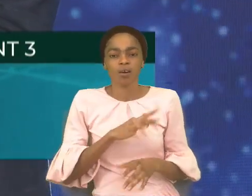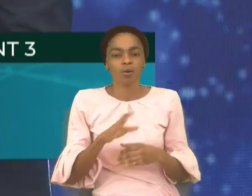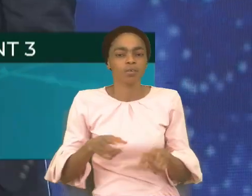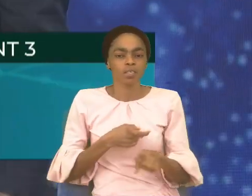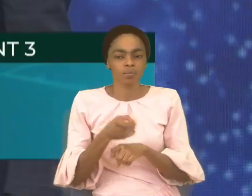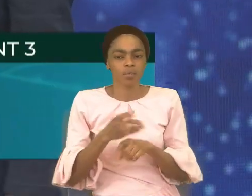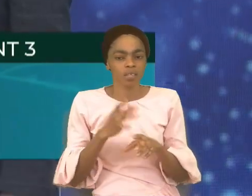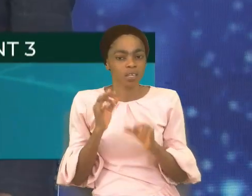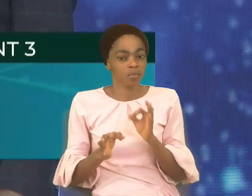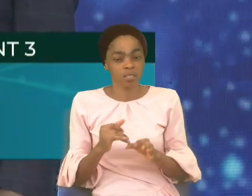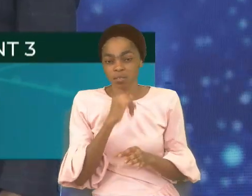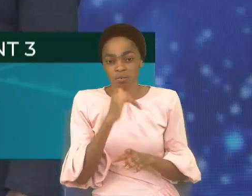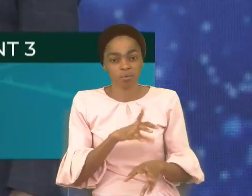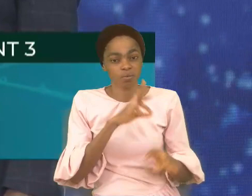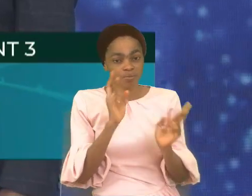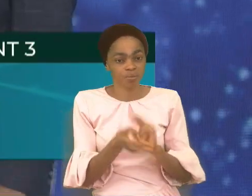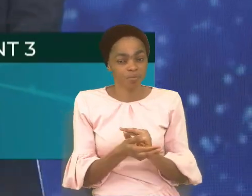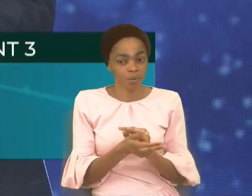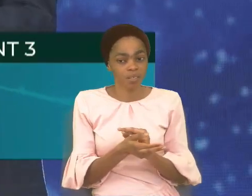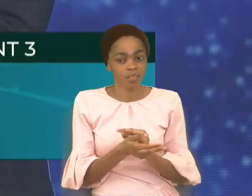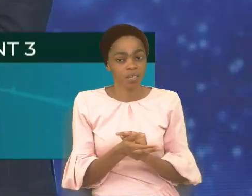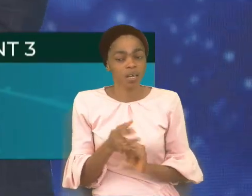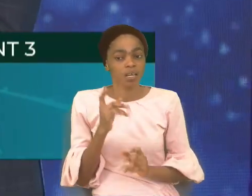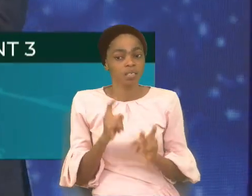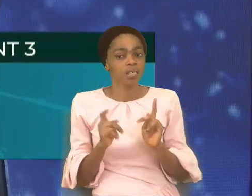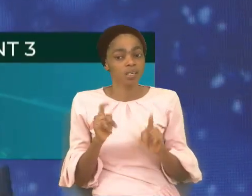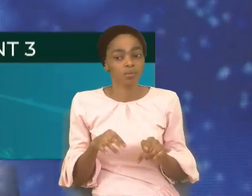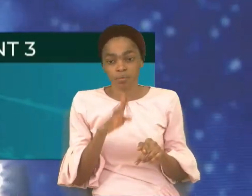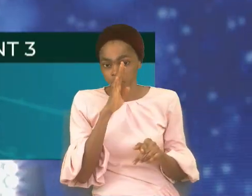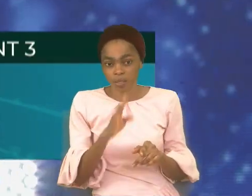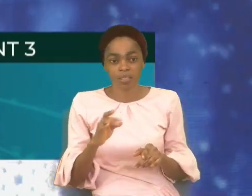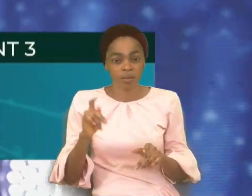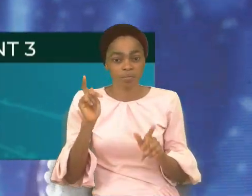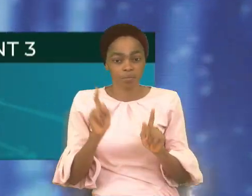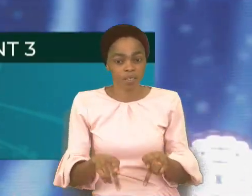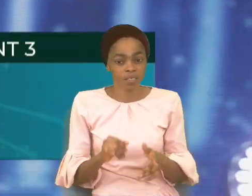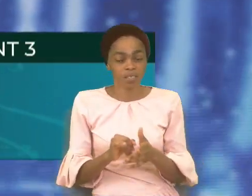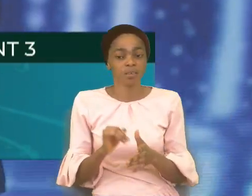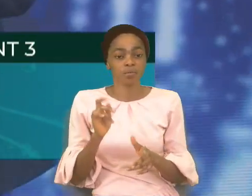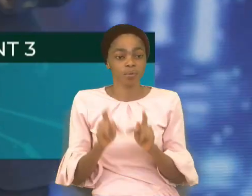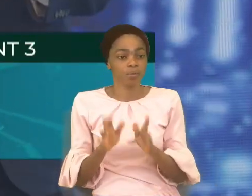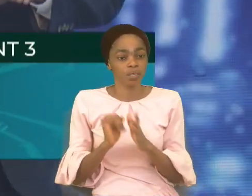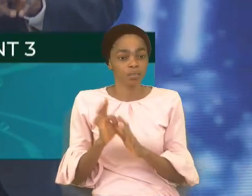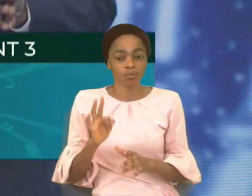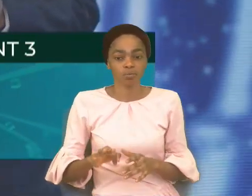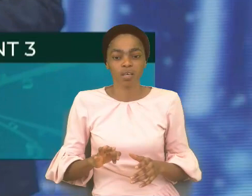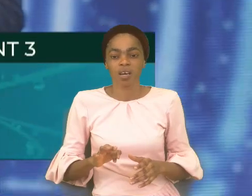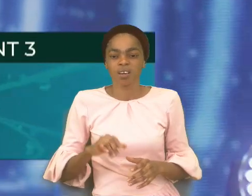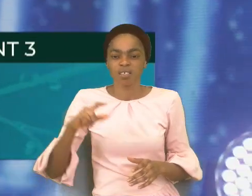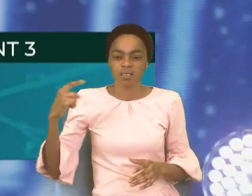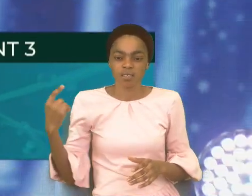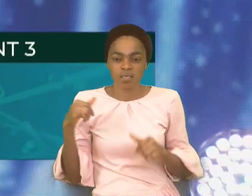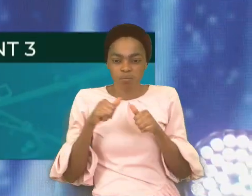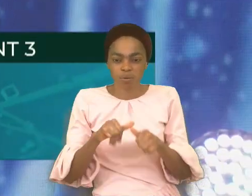spend eternity in the lake of fire. We're looking at Revelation chapter chapter 14, and we're looking at